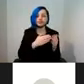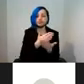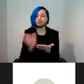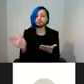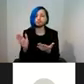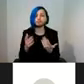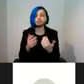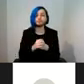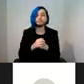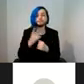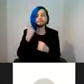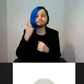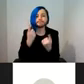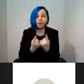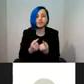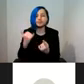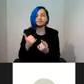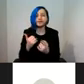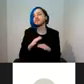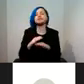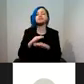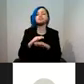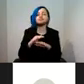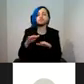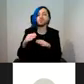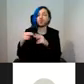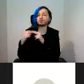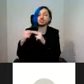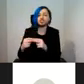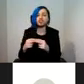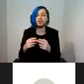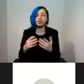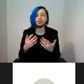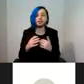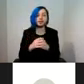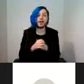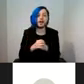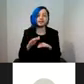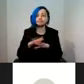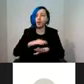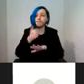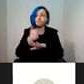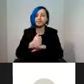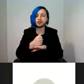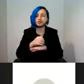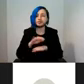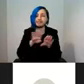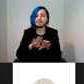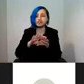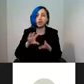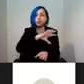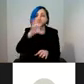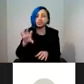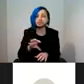character groups and national or regional remits of many collecting institutions. Museum policies should incorporate flexibility